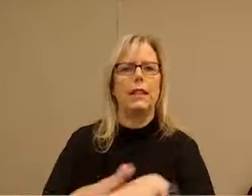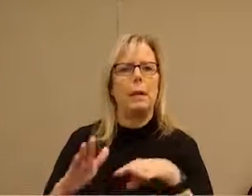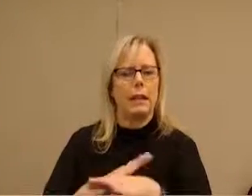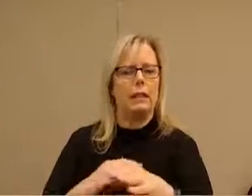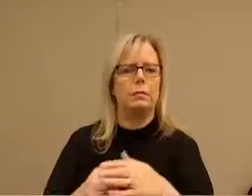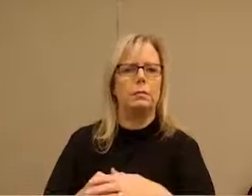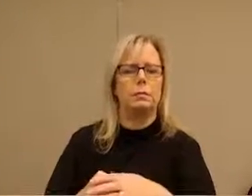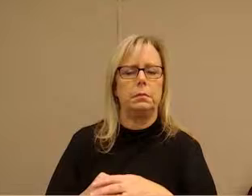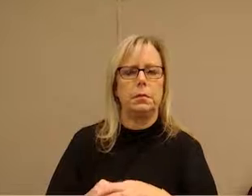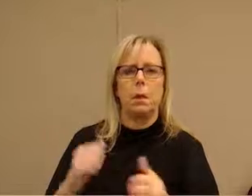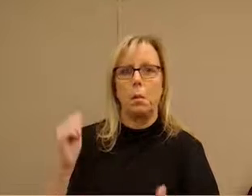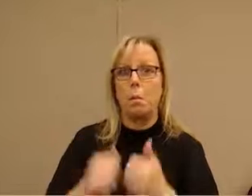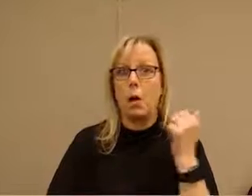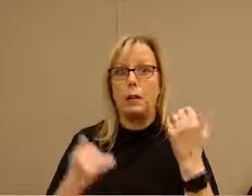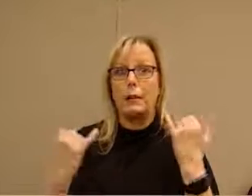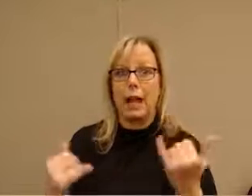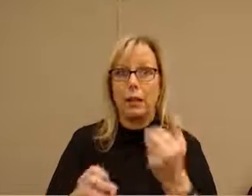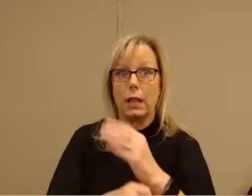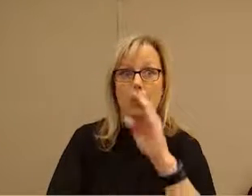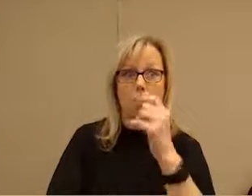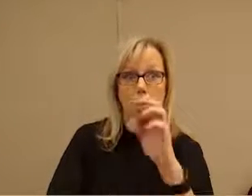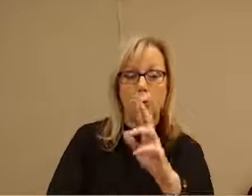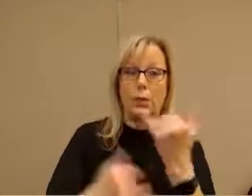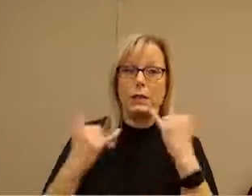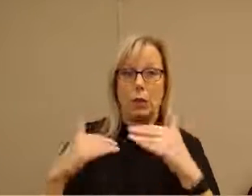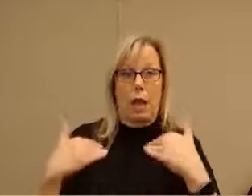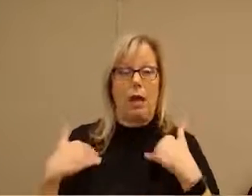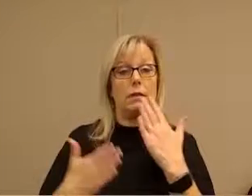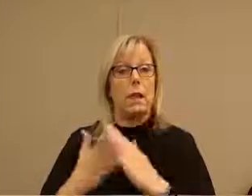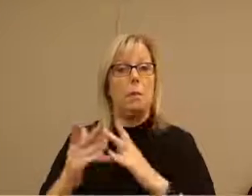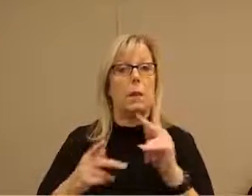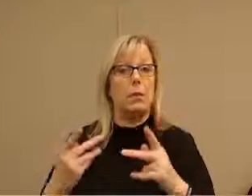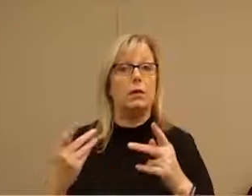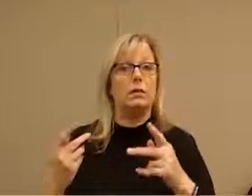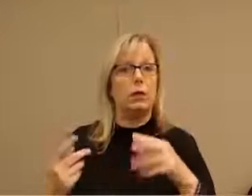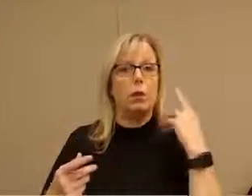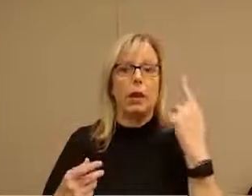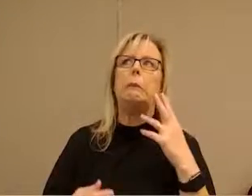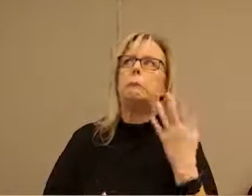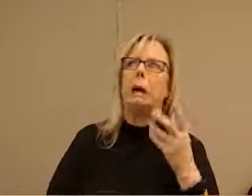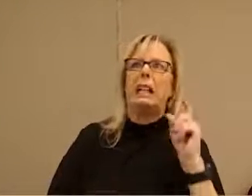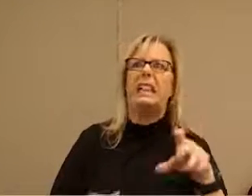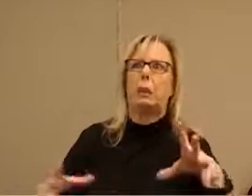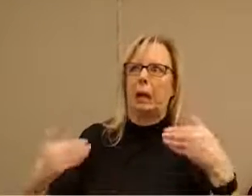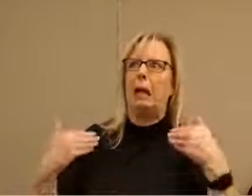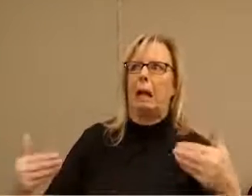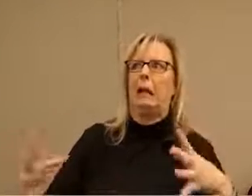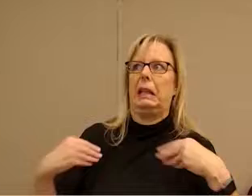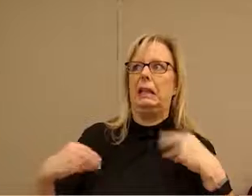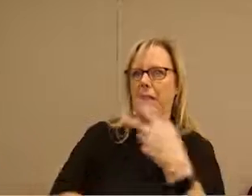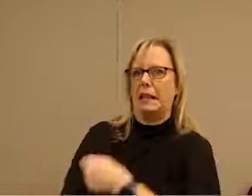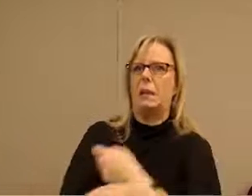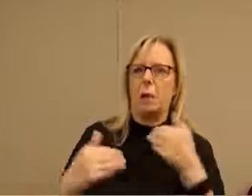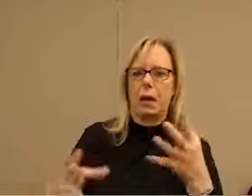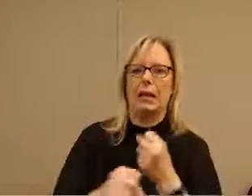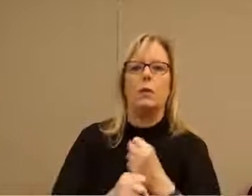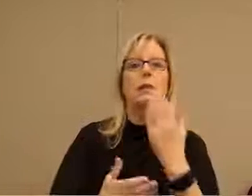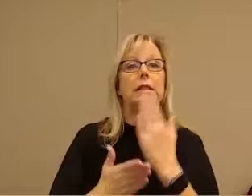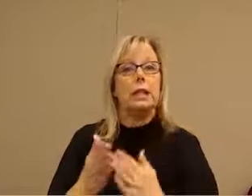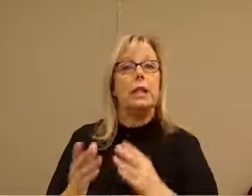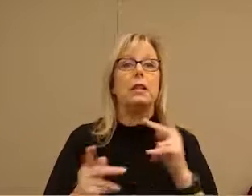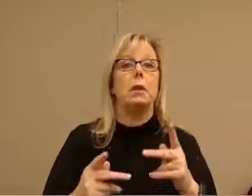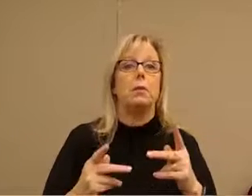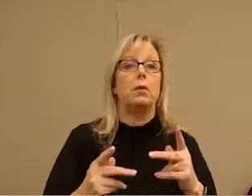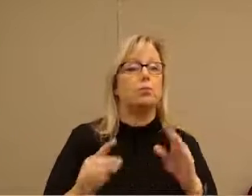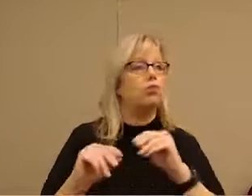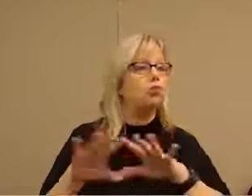they mainly now getting boosters, or do we still have people that are realizing that vaccine is a good thing? We still have people that we're getting that